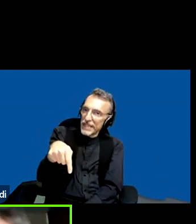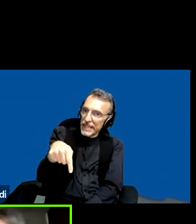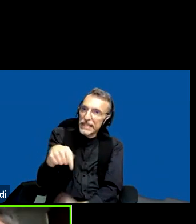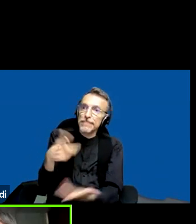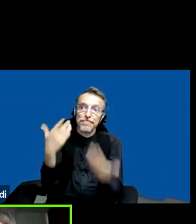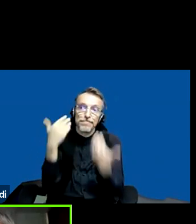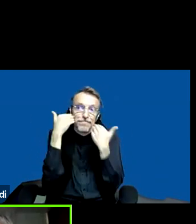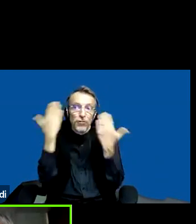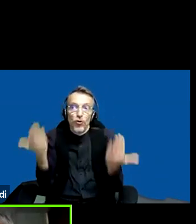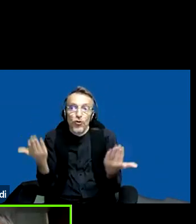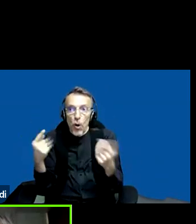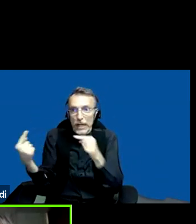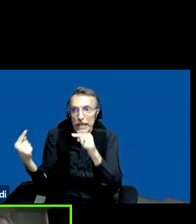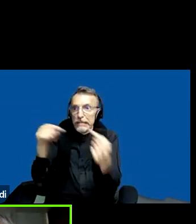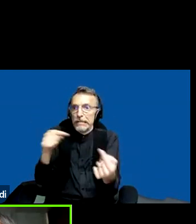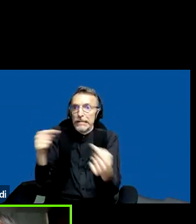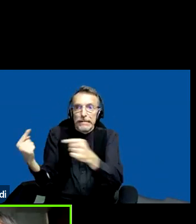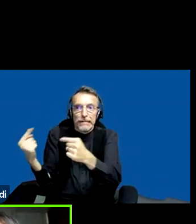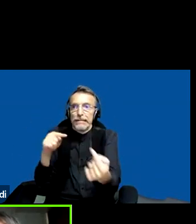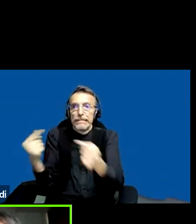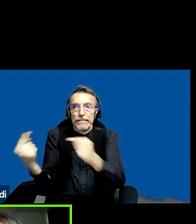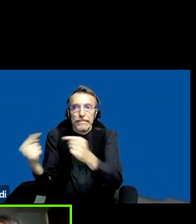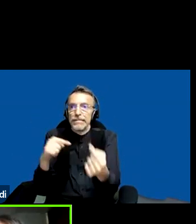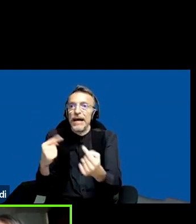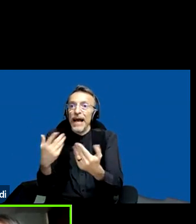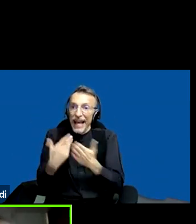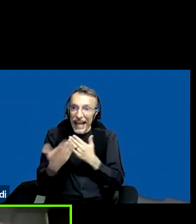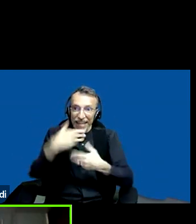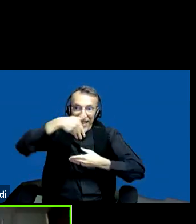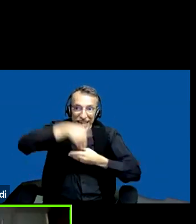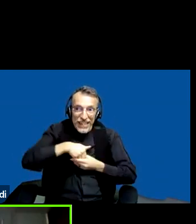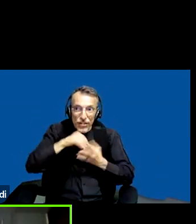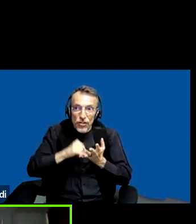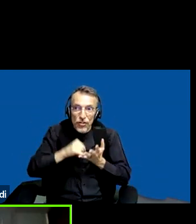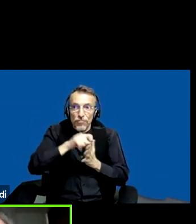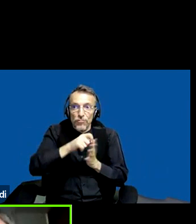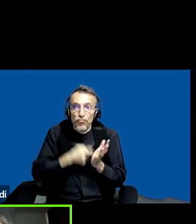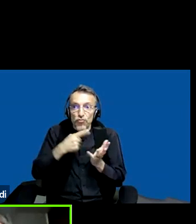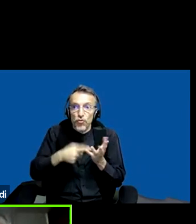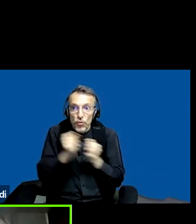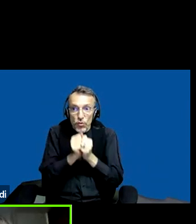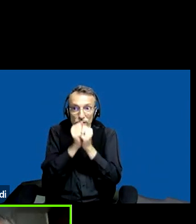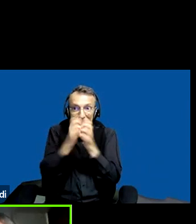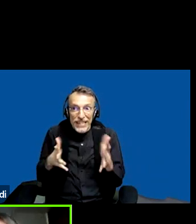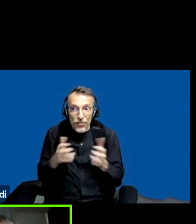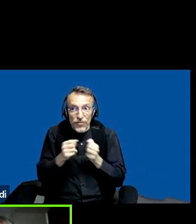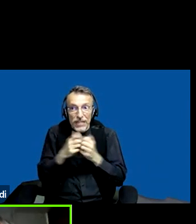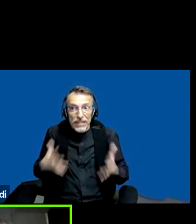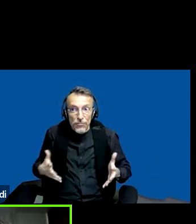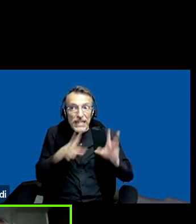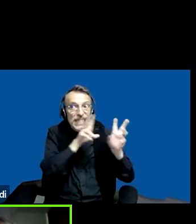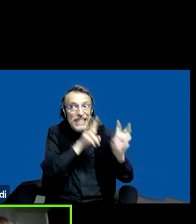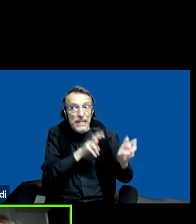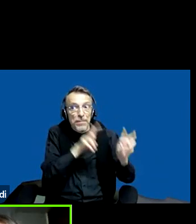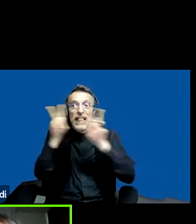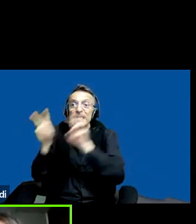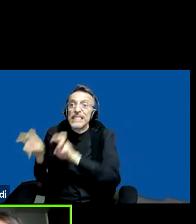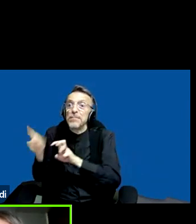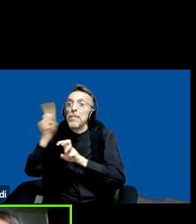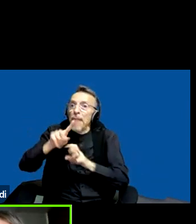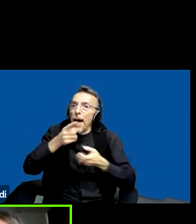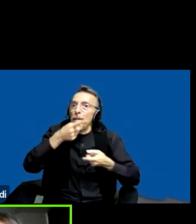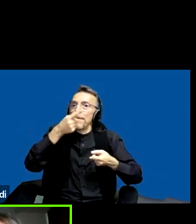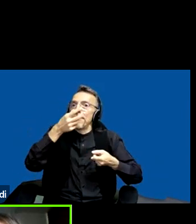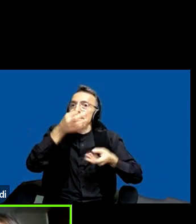It's highly contested. In fact, to be honest with you, even in SPRU, there are very strong disagreements, not just disciplinary, but also political, about